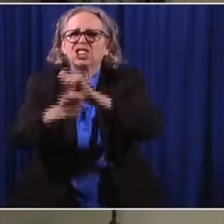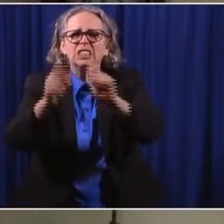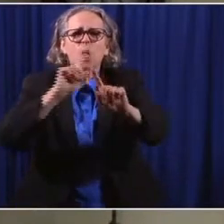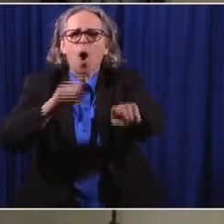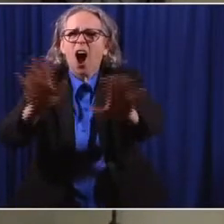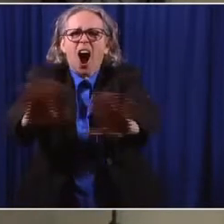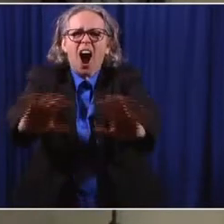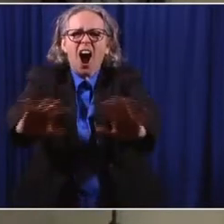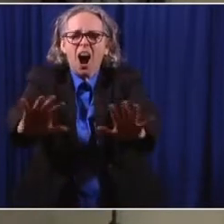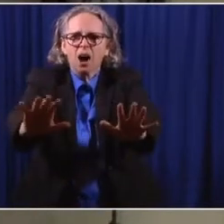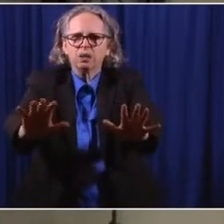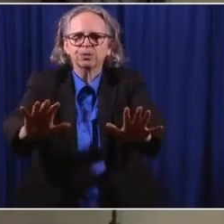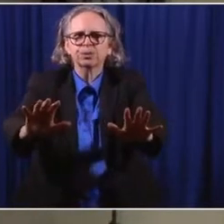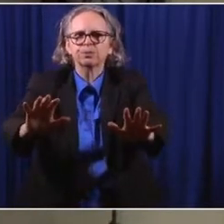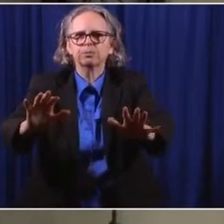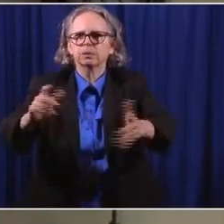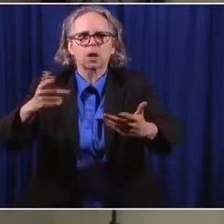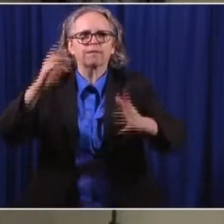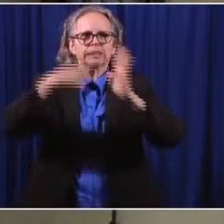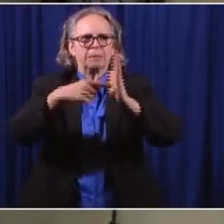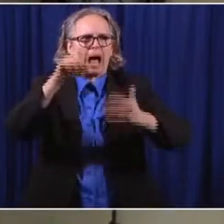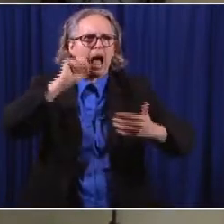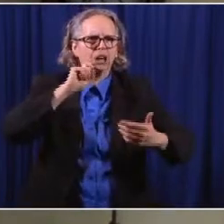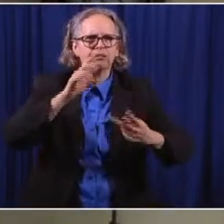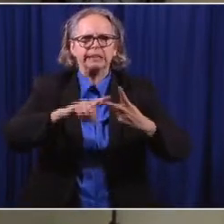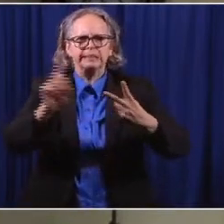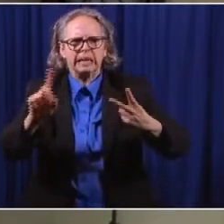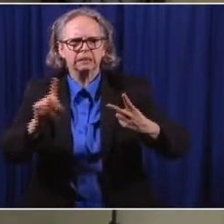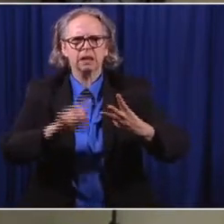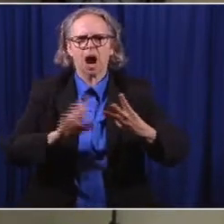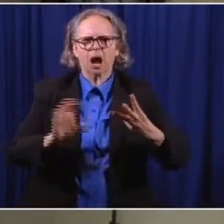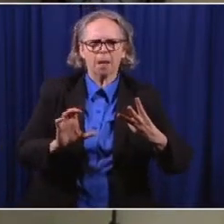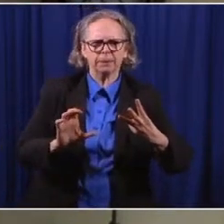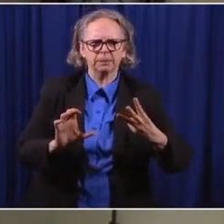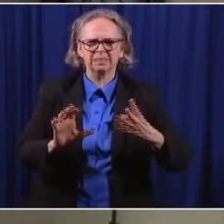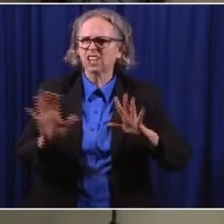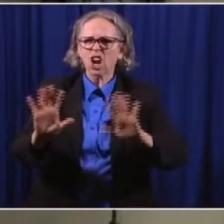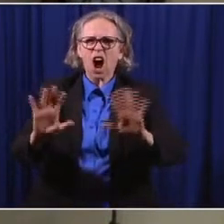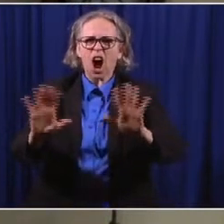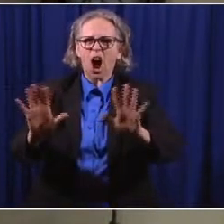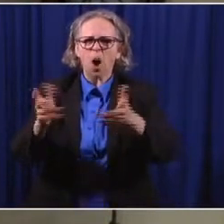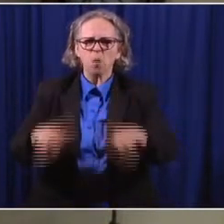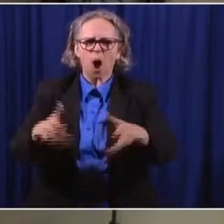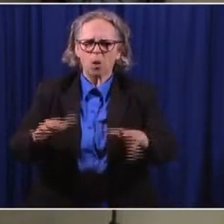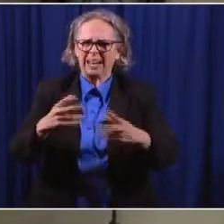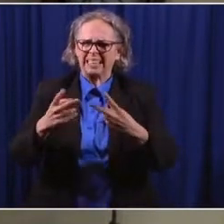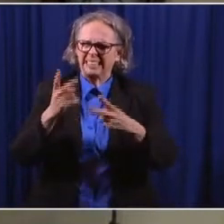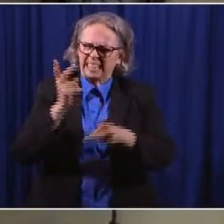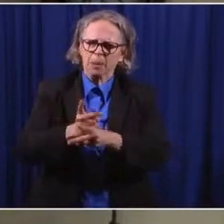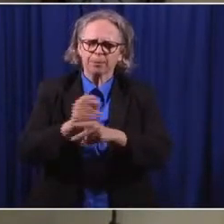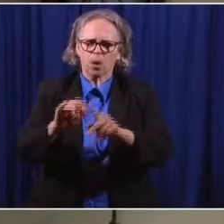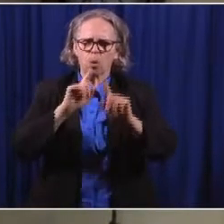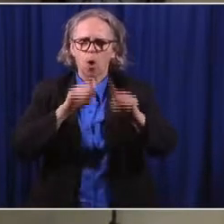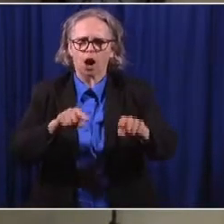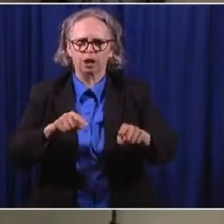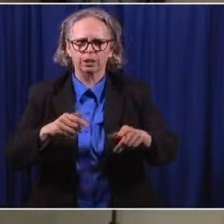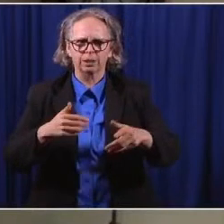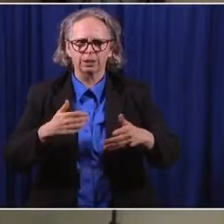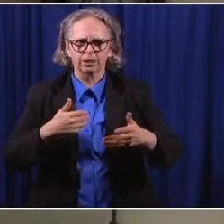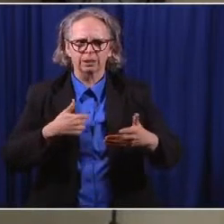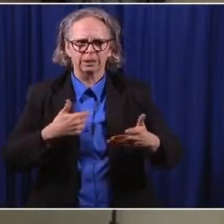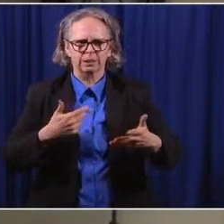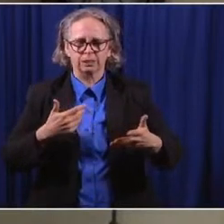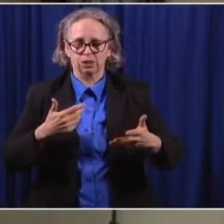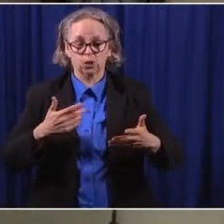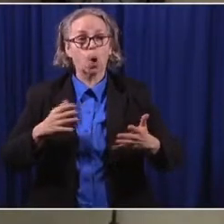So Akron, Dayton, Columbus. So we're not going to do that. But we certainly are very